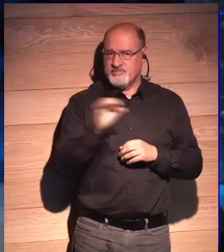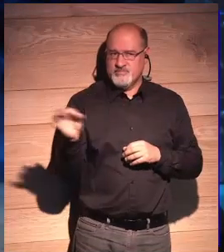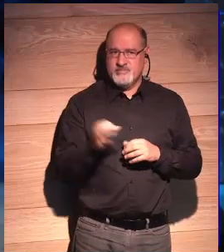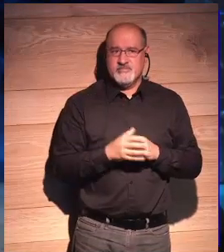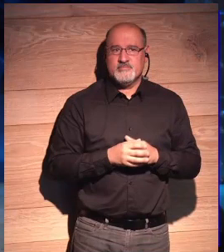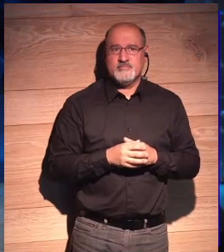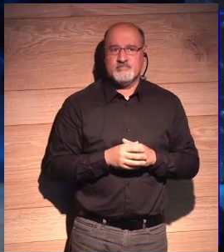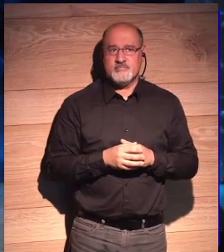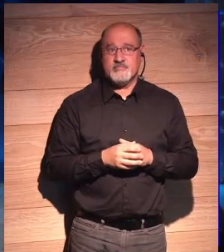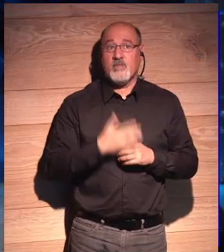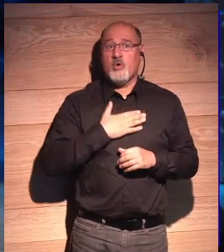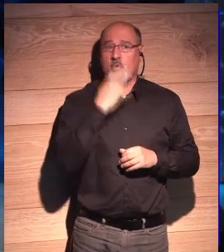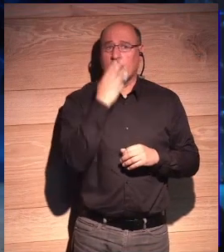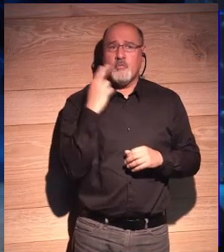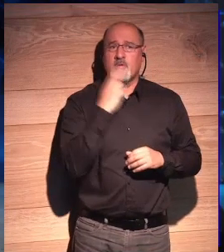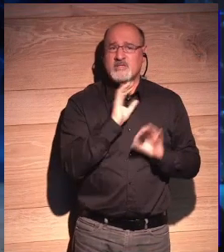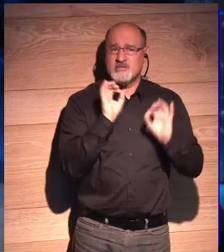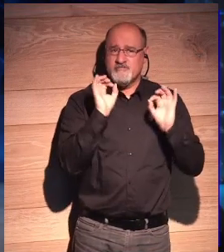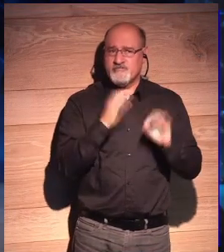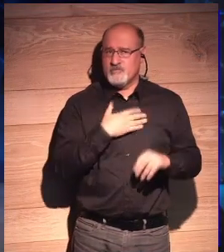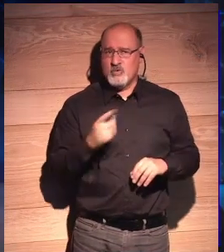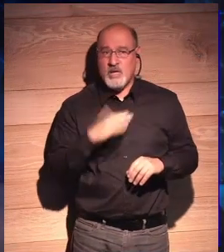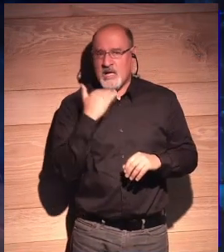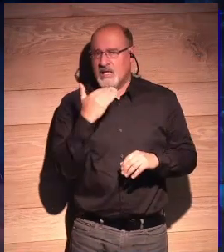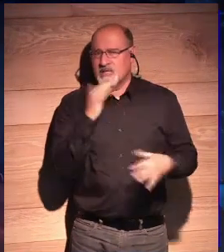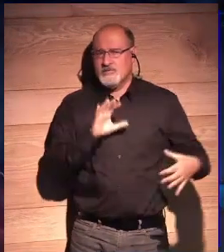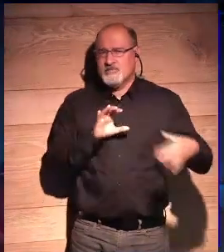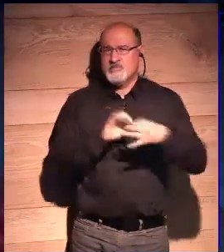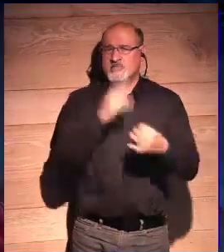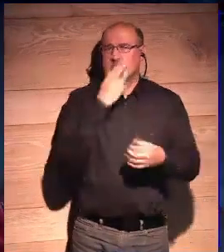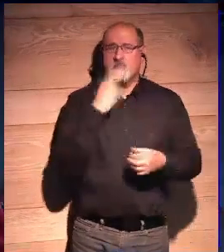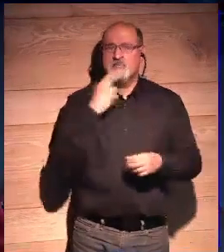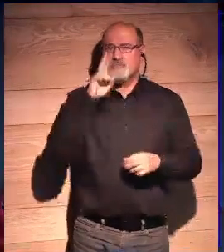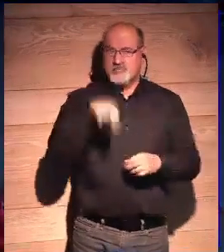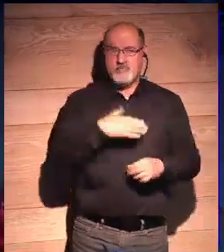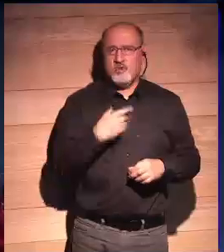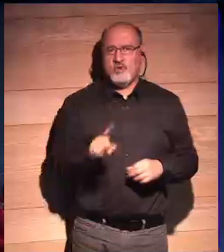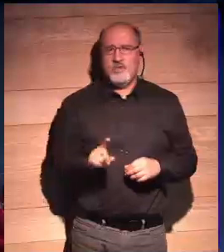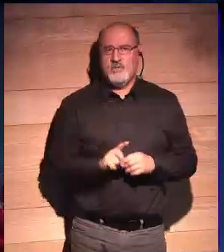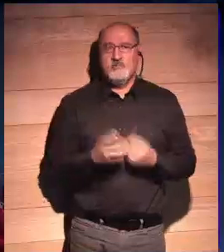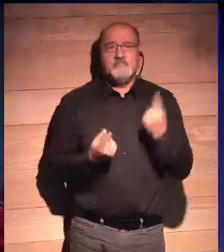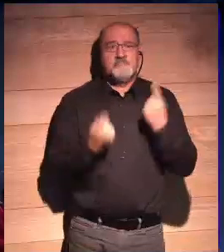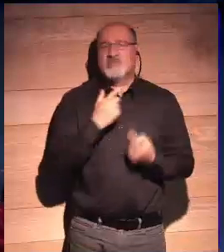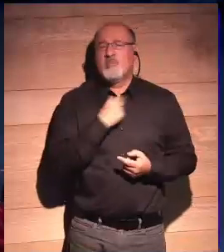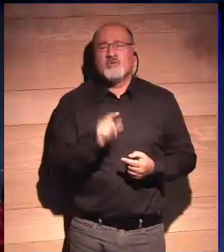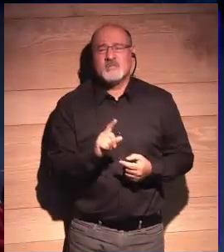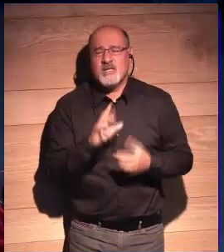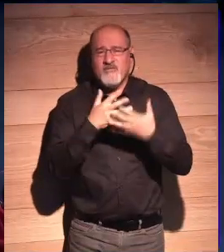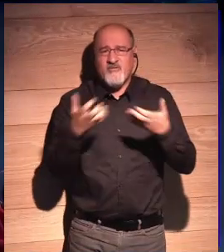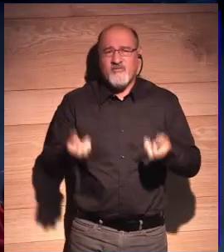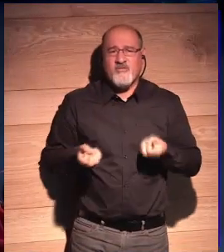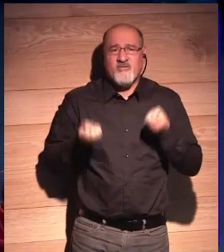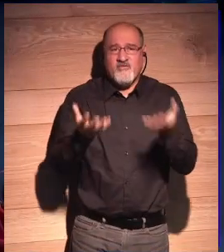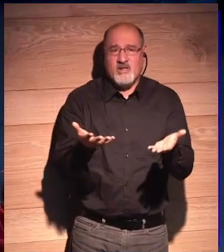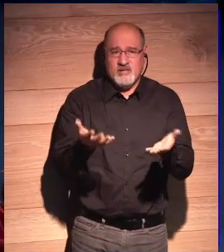even if it's just an offhand comment, you know, in Spain. I could, you know, I don't want to like just say something that I